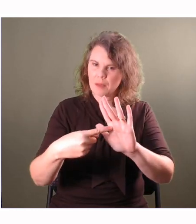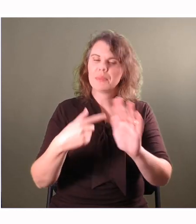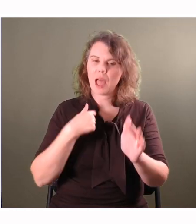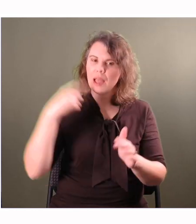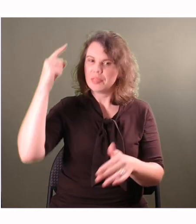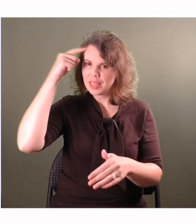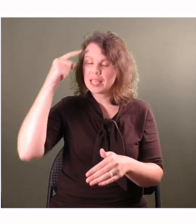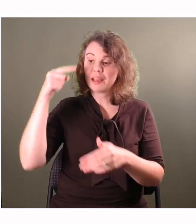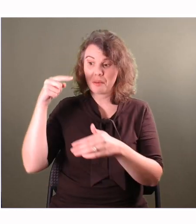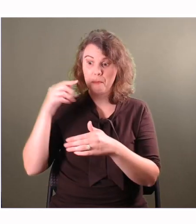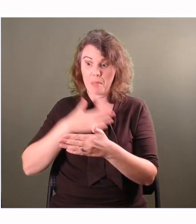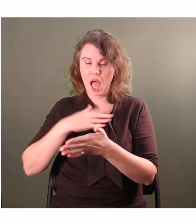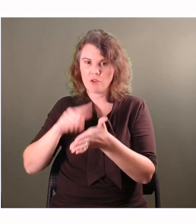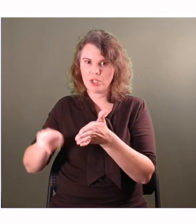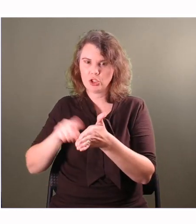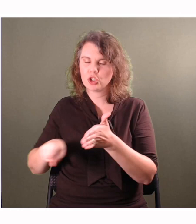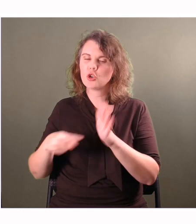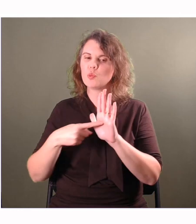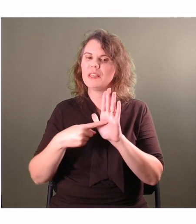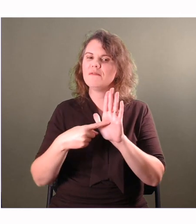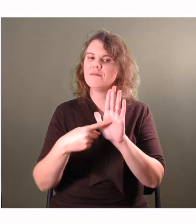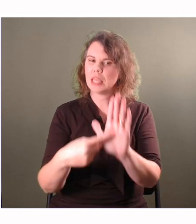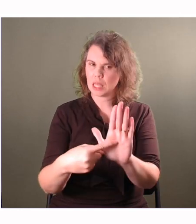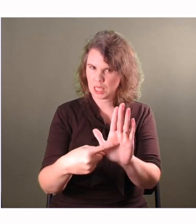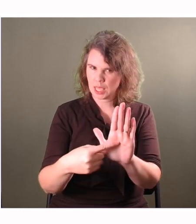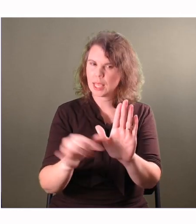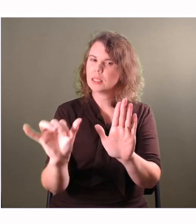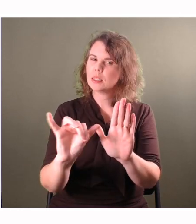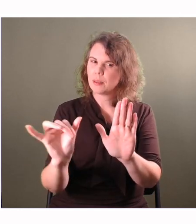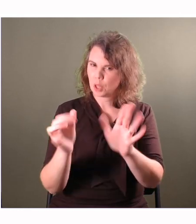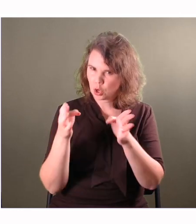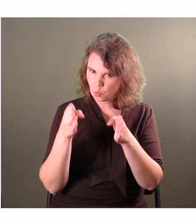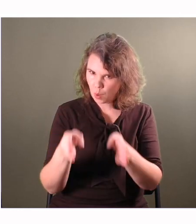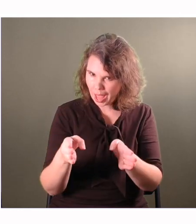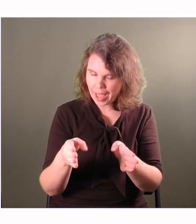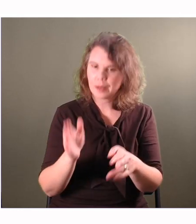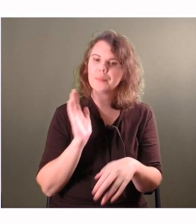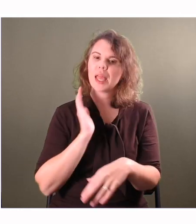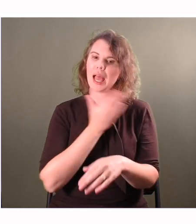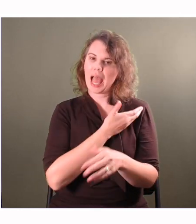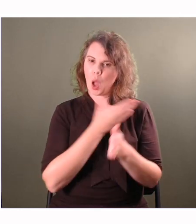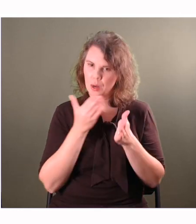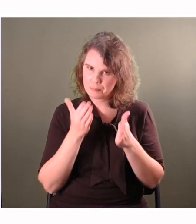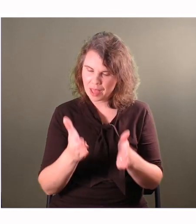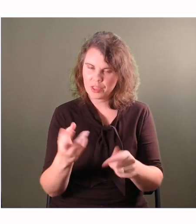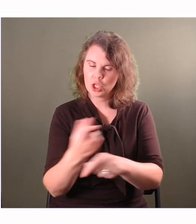similar way. But our method uses speech errors.